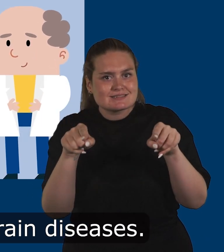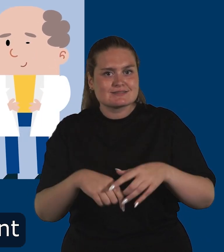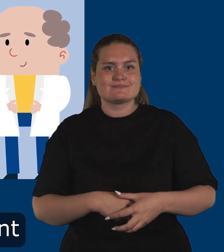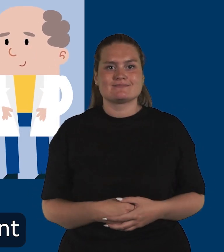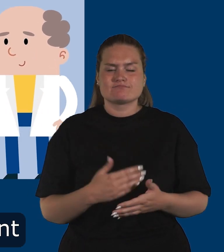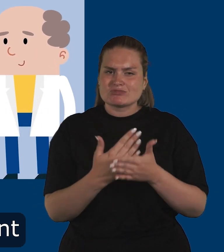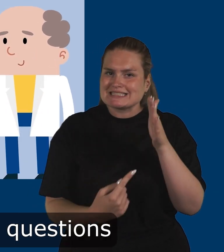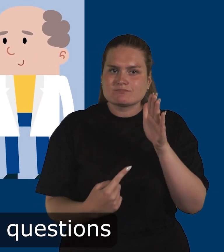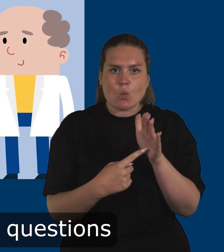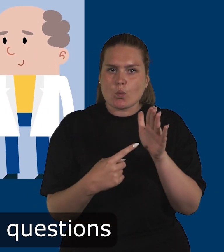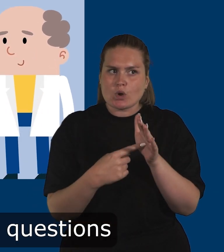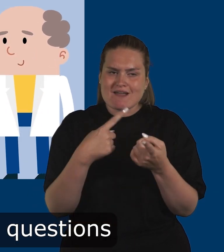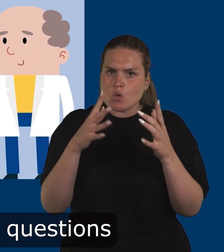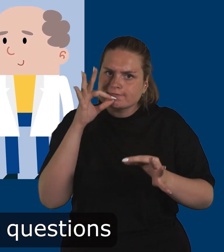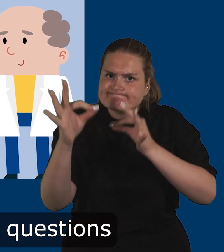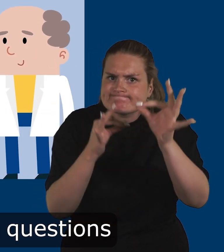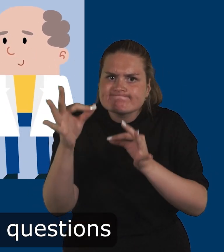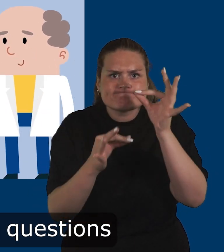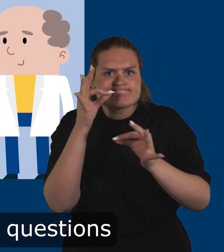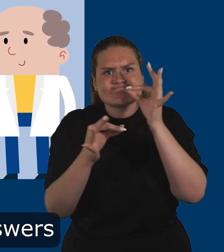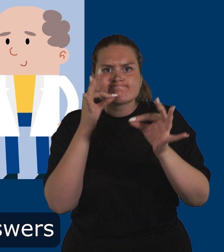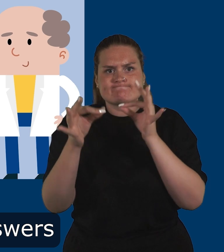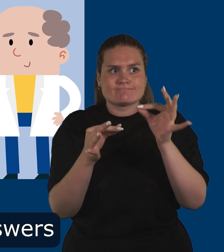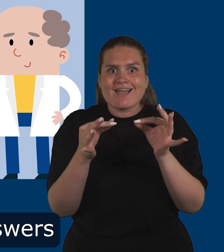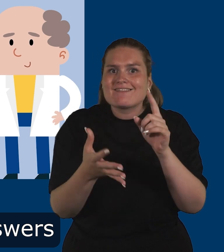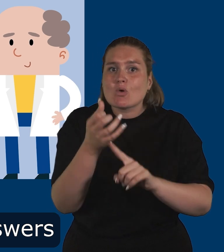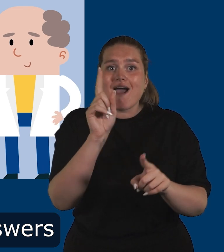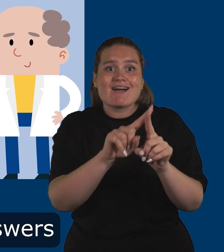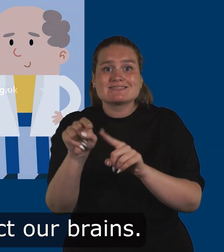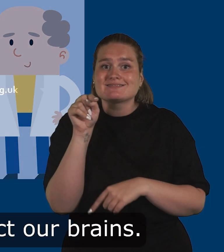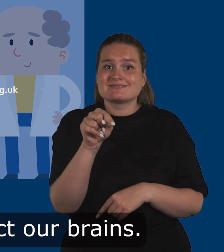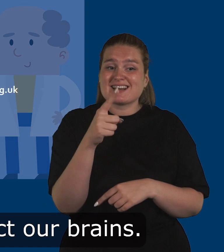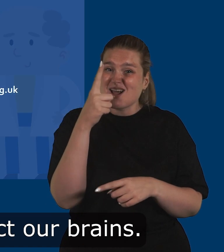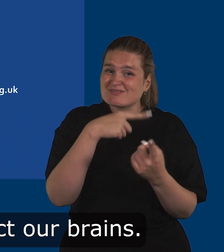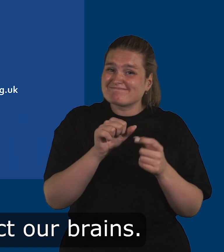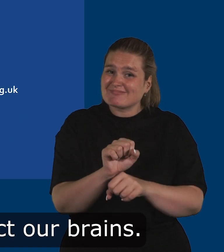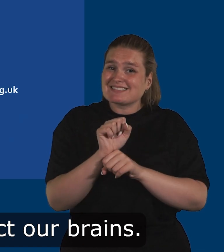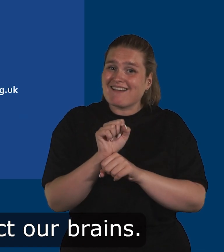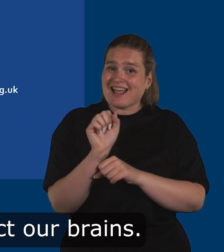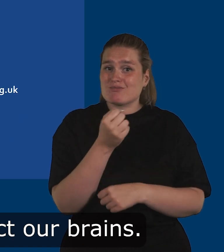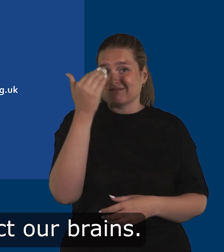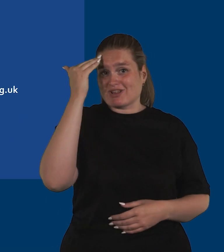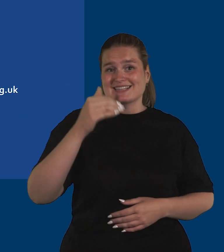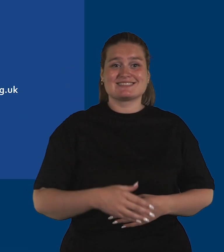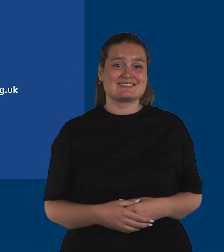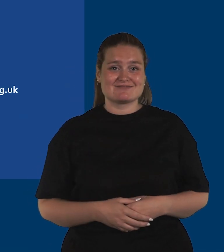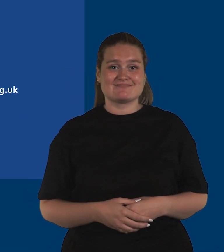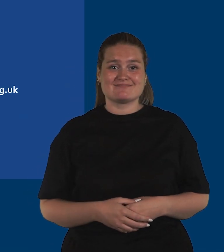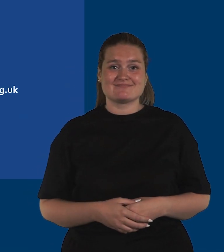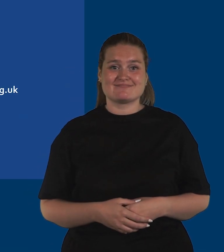it's important that we keep asking questions and finding answers so we can better protect our brains